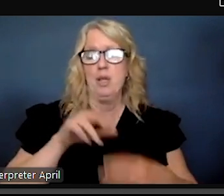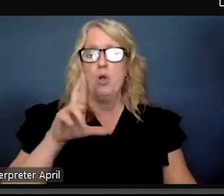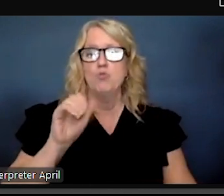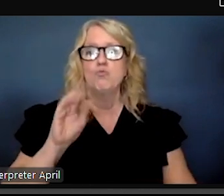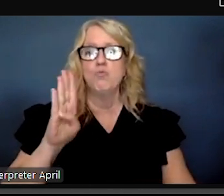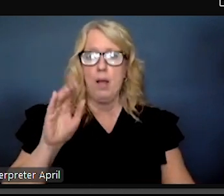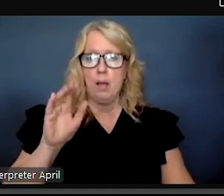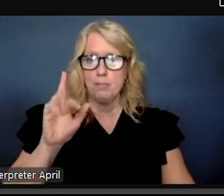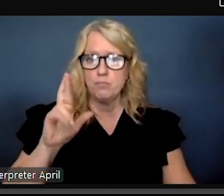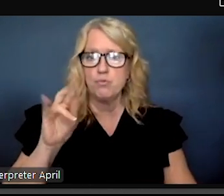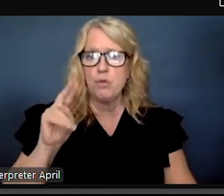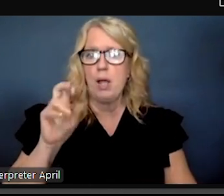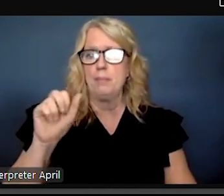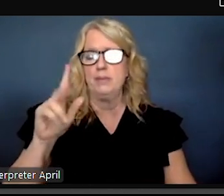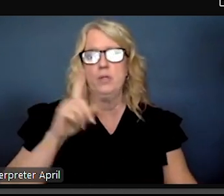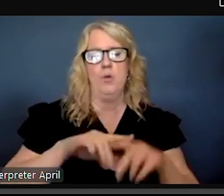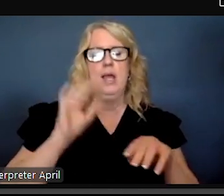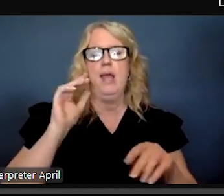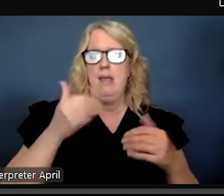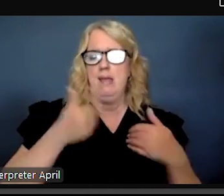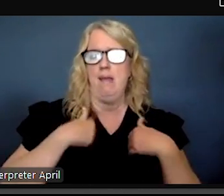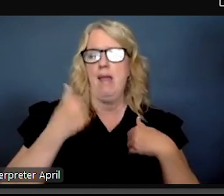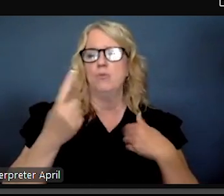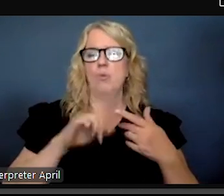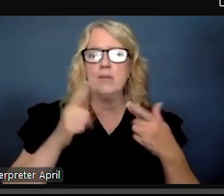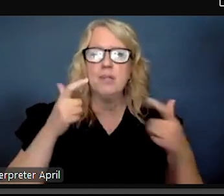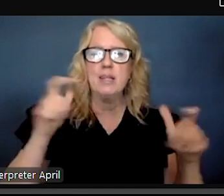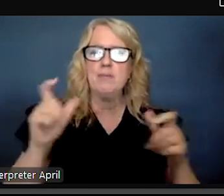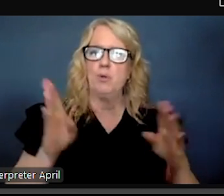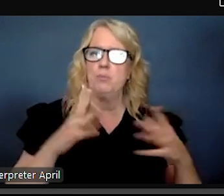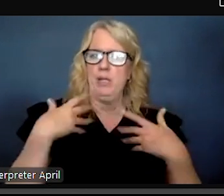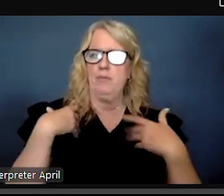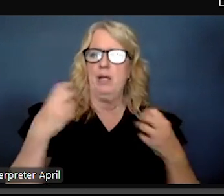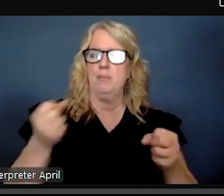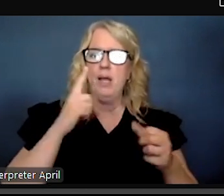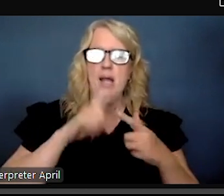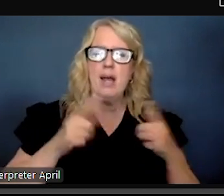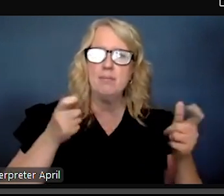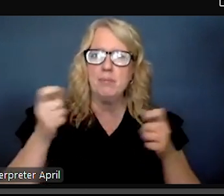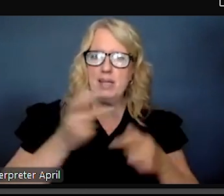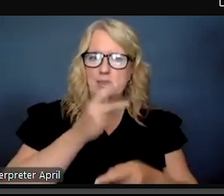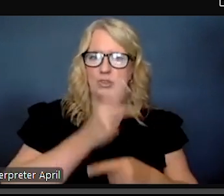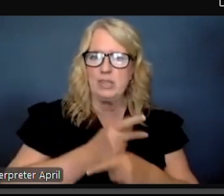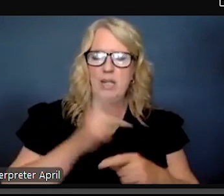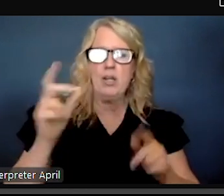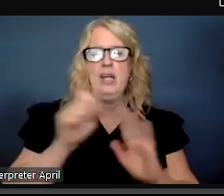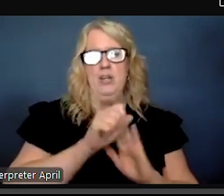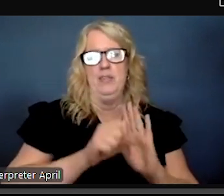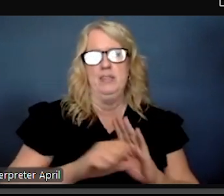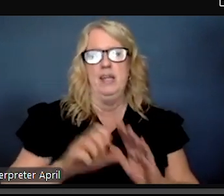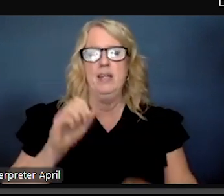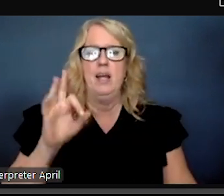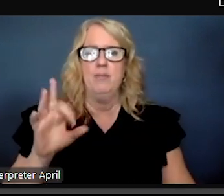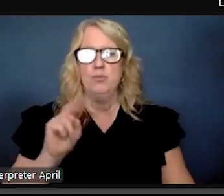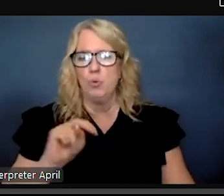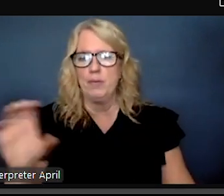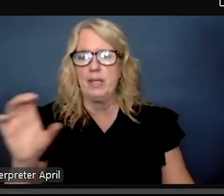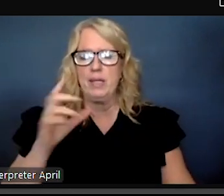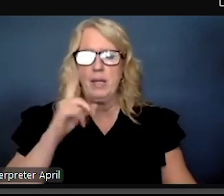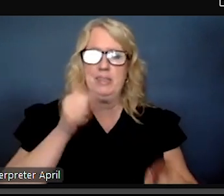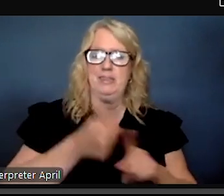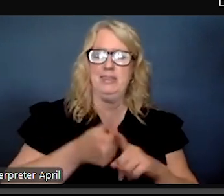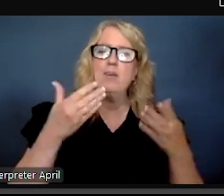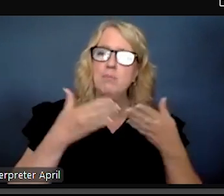is here. He has one of our largest behavioral health managed care plans here in the state of North Carolina. He's also a